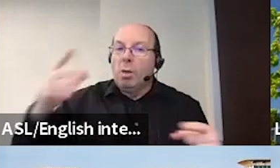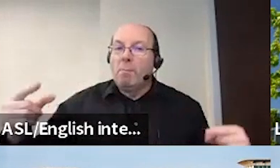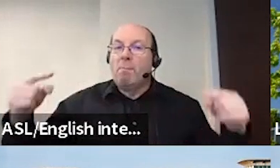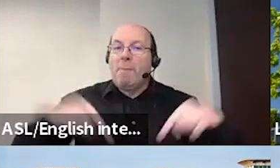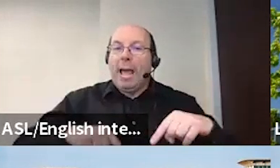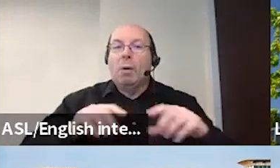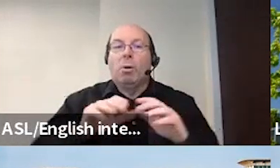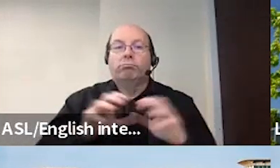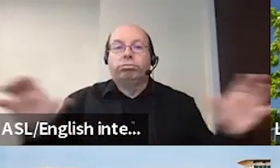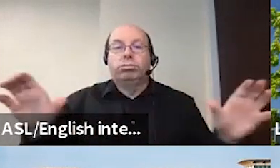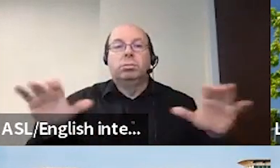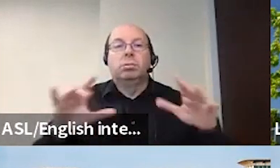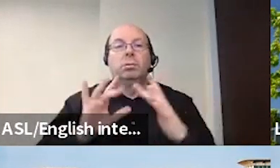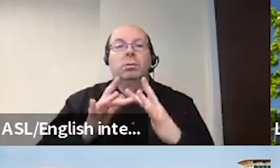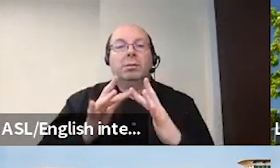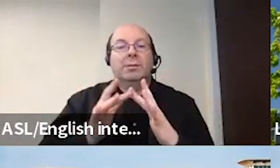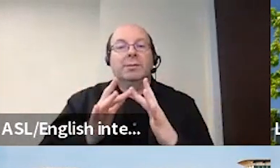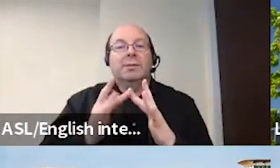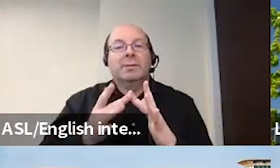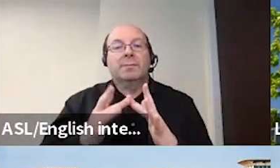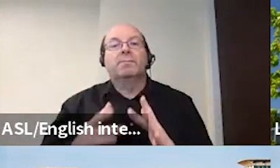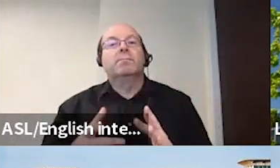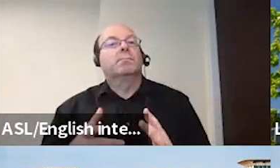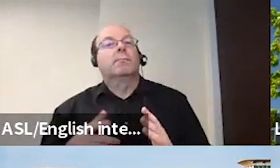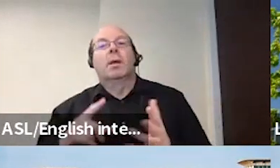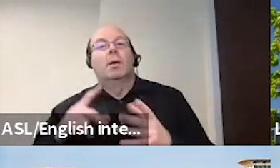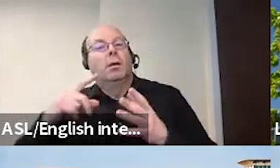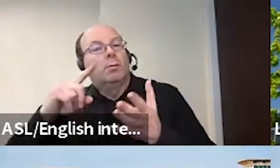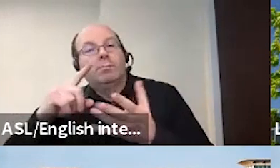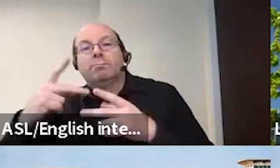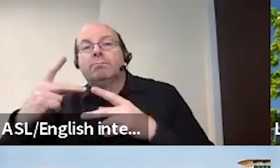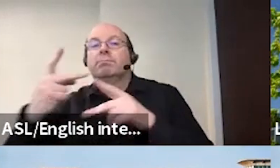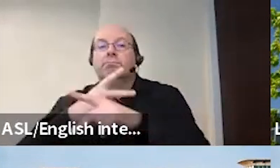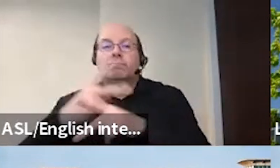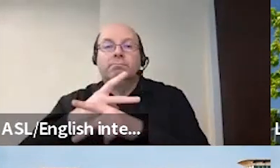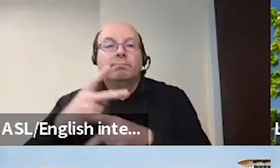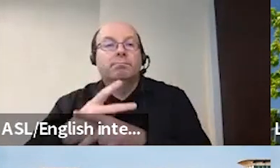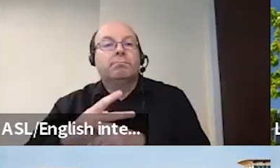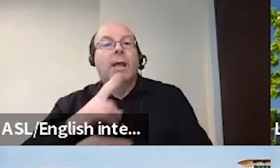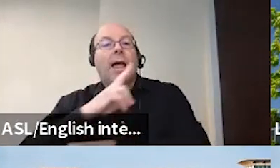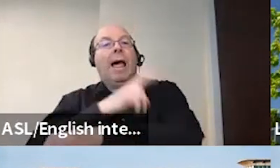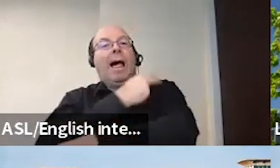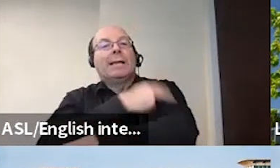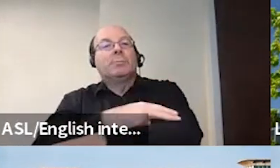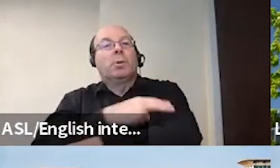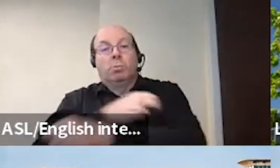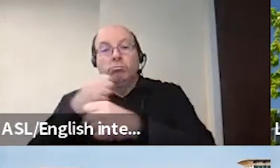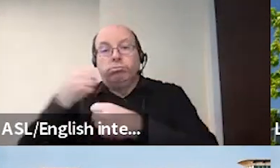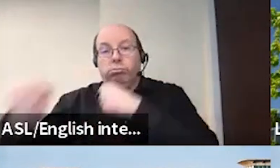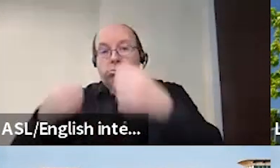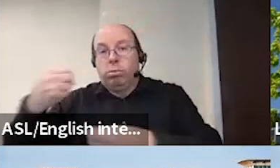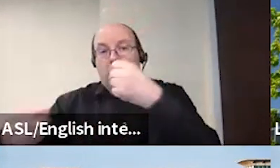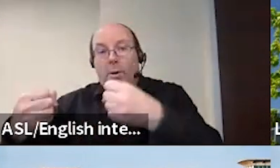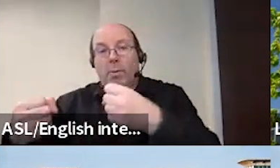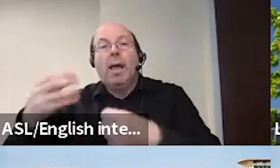And I can tell you that the metrics we look at hospitalizations, we look at rate of hospitalization. So the number of people that wind